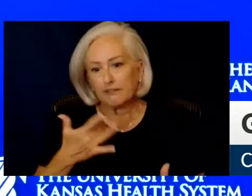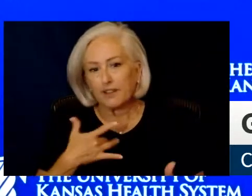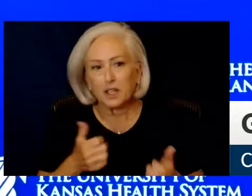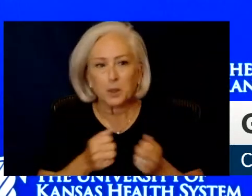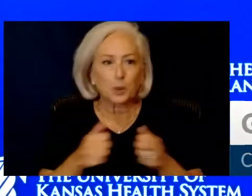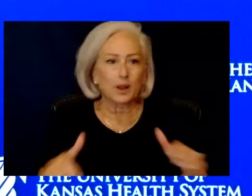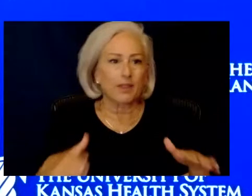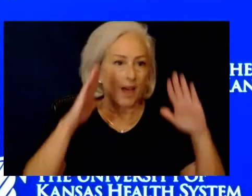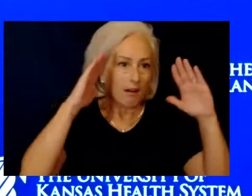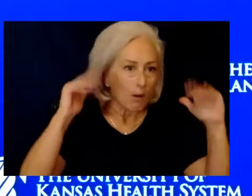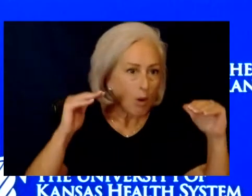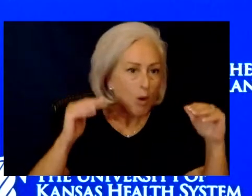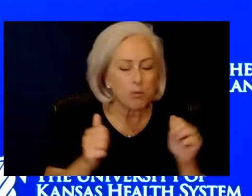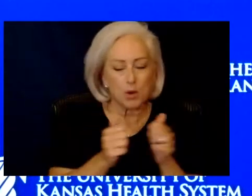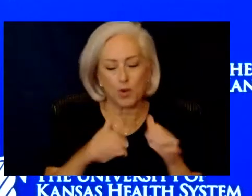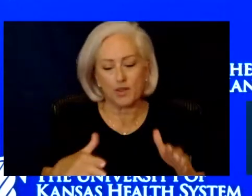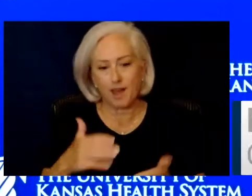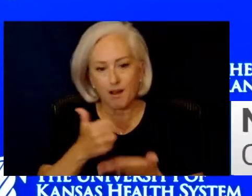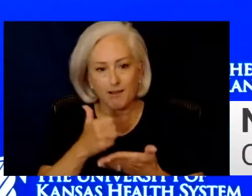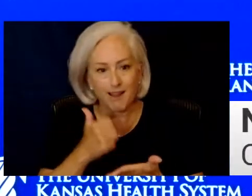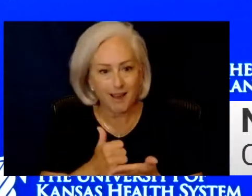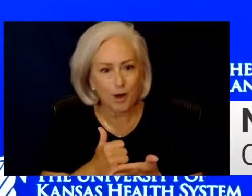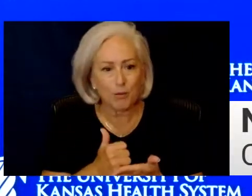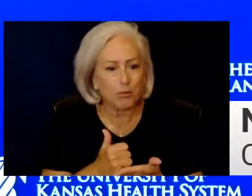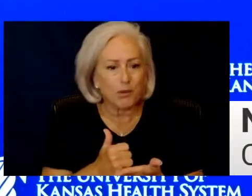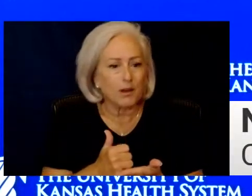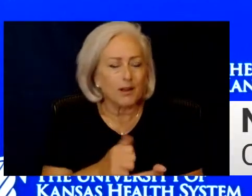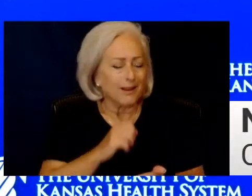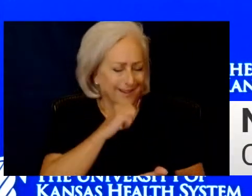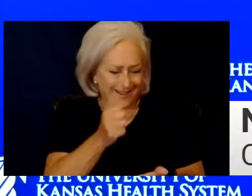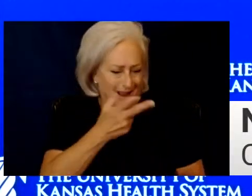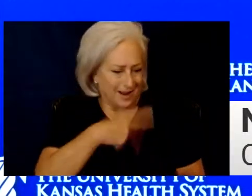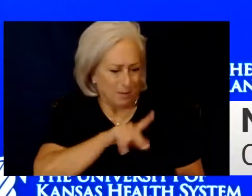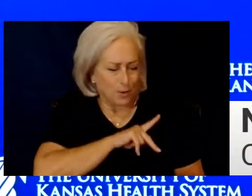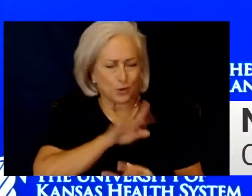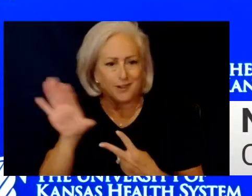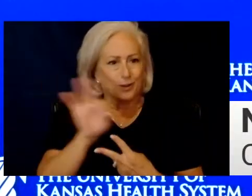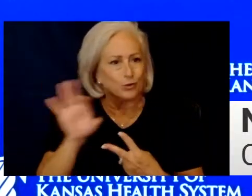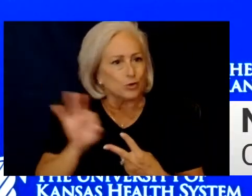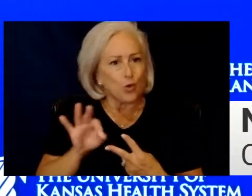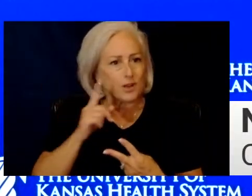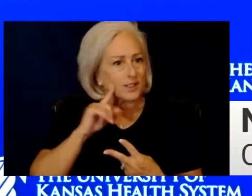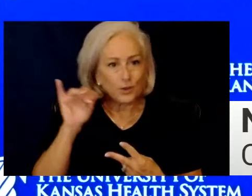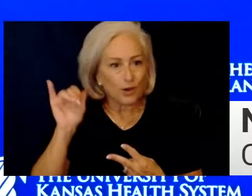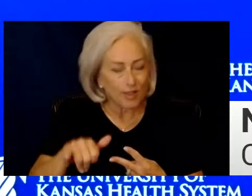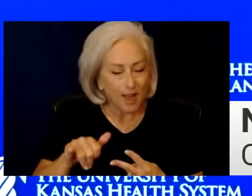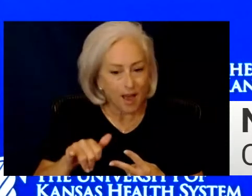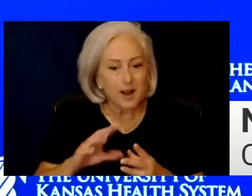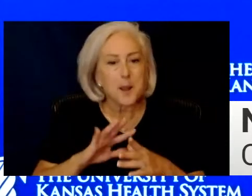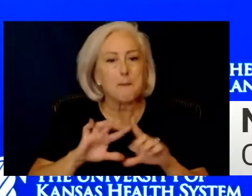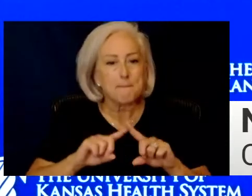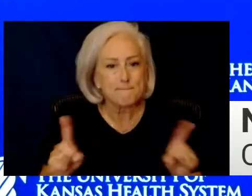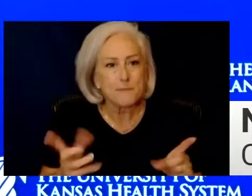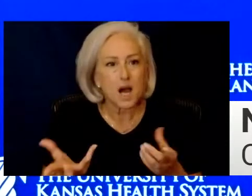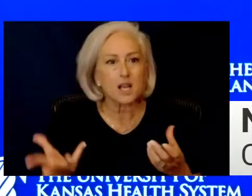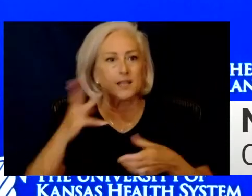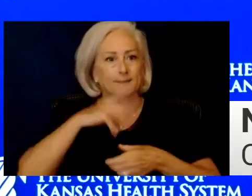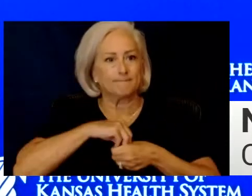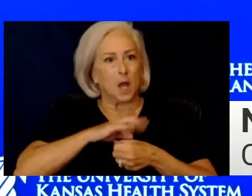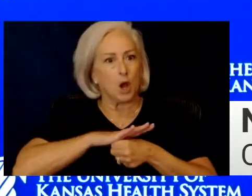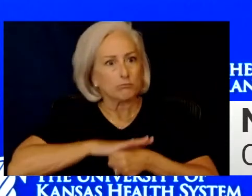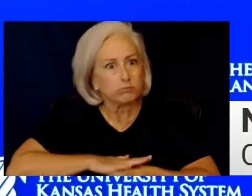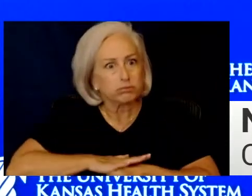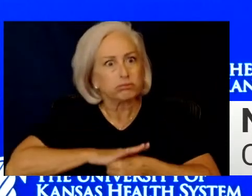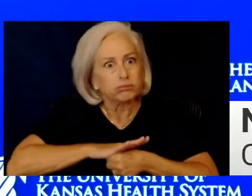personal choices. These are not personal shortcomings. Situations can mount up, pressures can mount. And when relationships